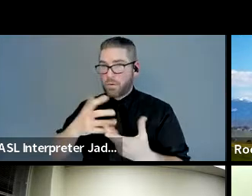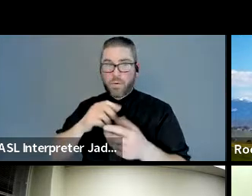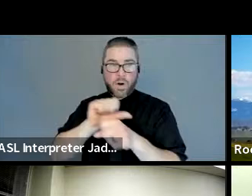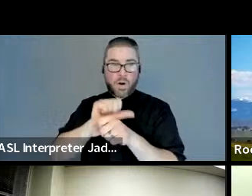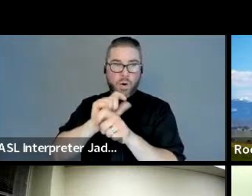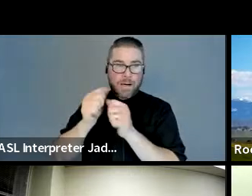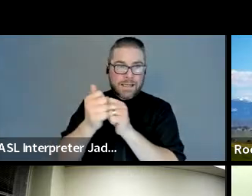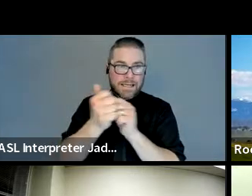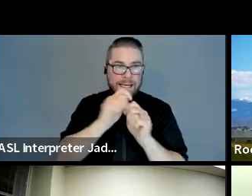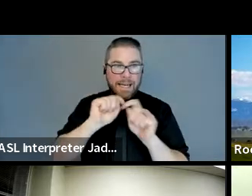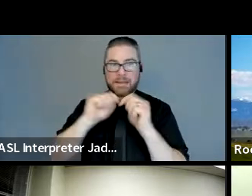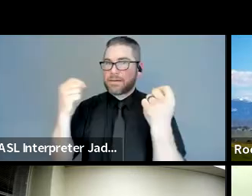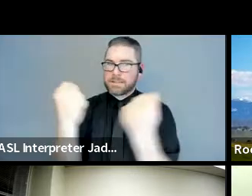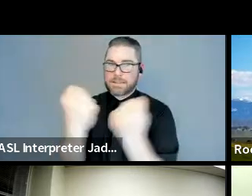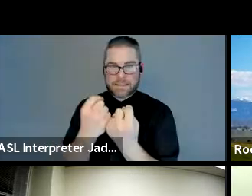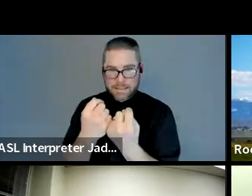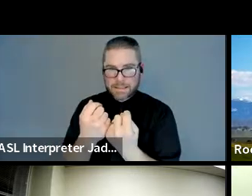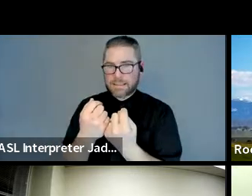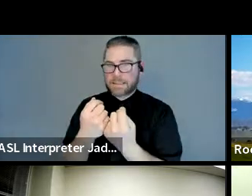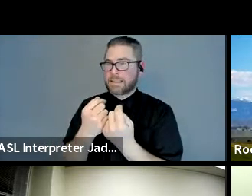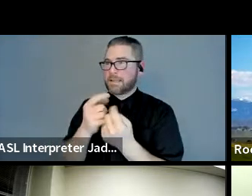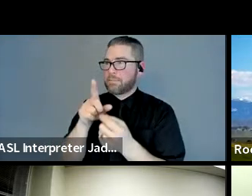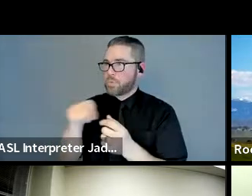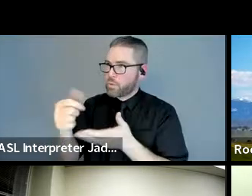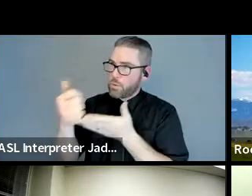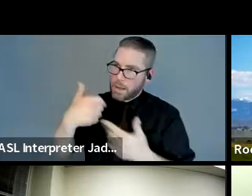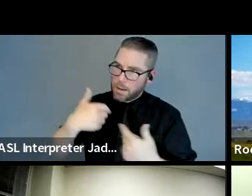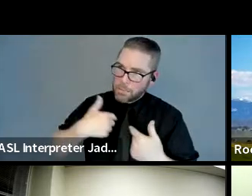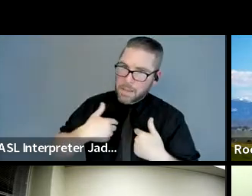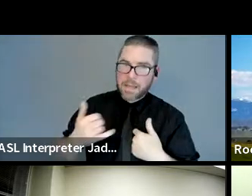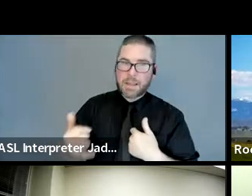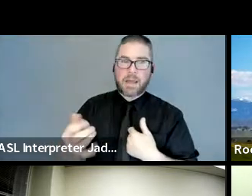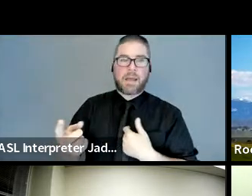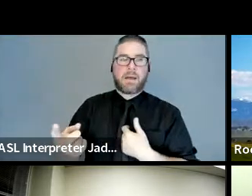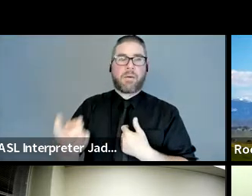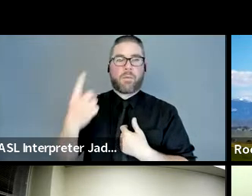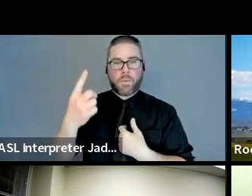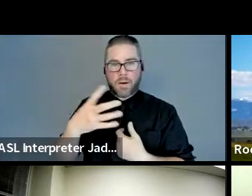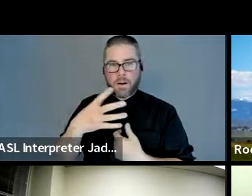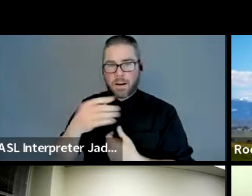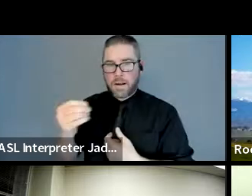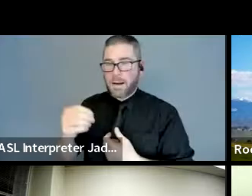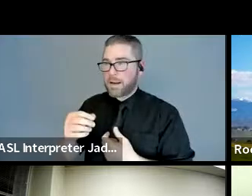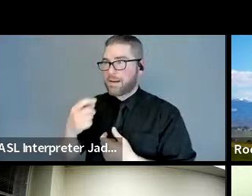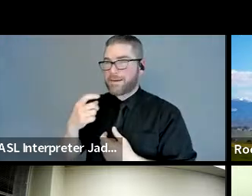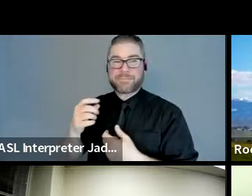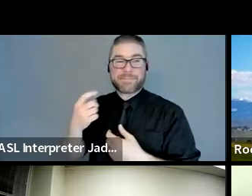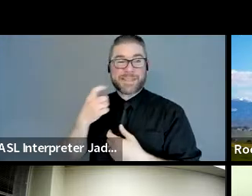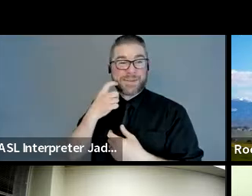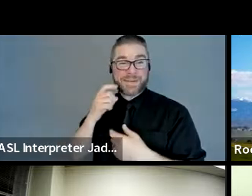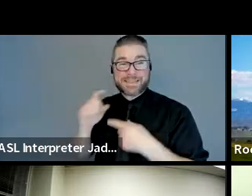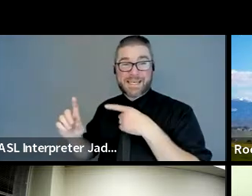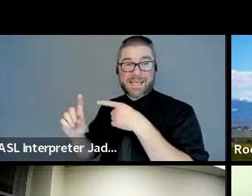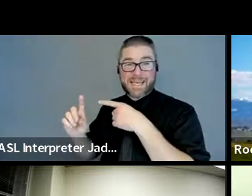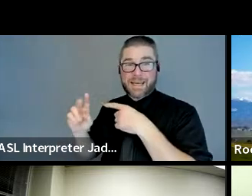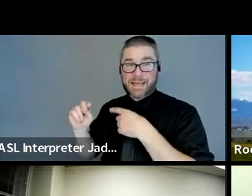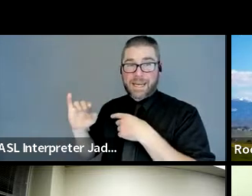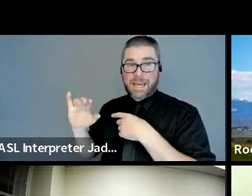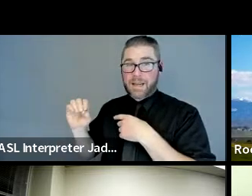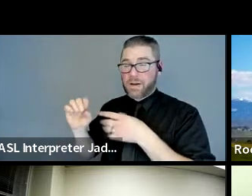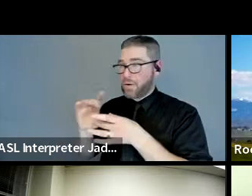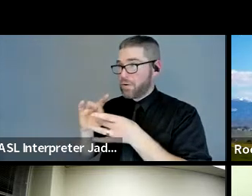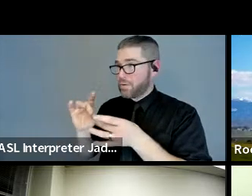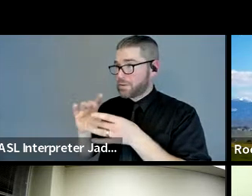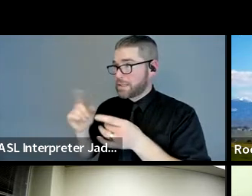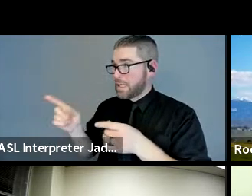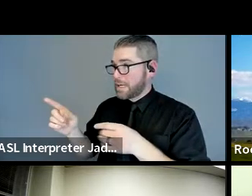me. That is one. Reaching out and with Lil Manila, as Nico was just mentioning, that he can identify stuff that we can